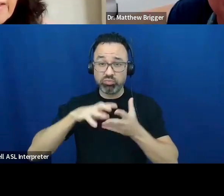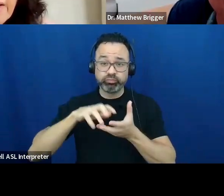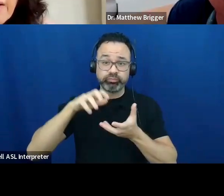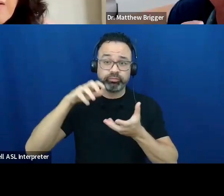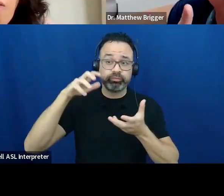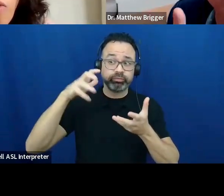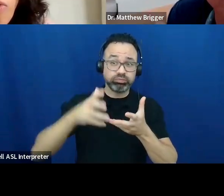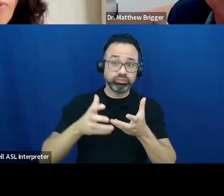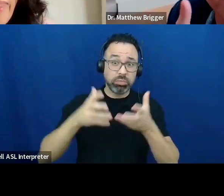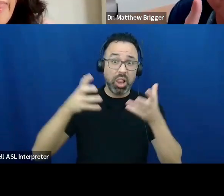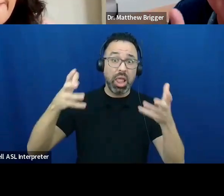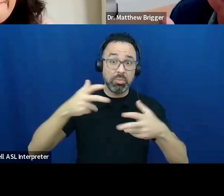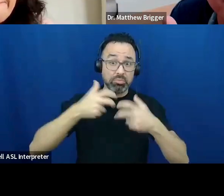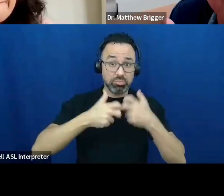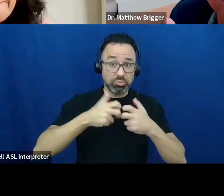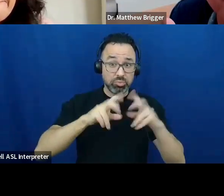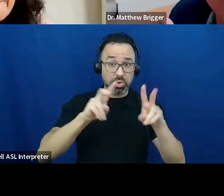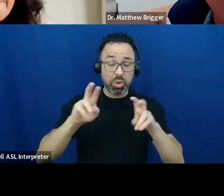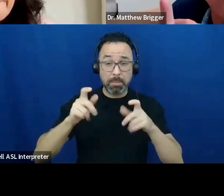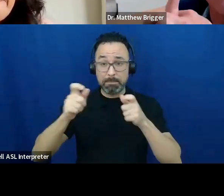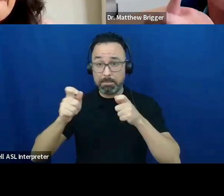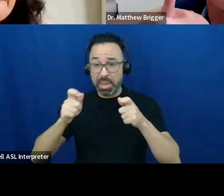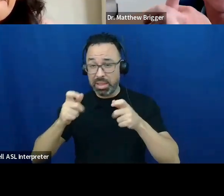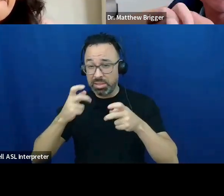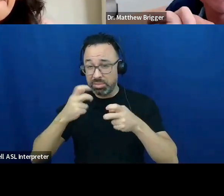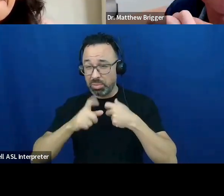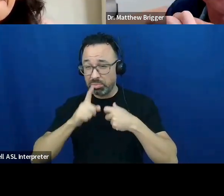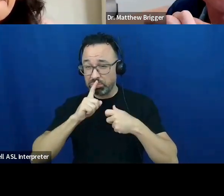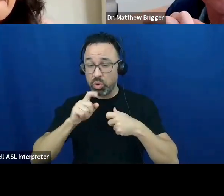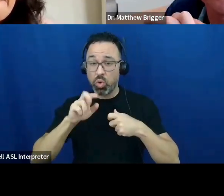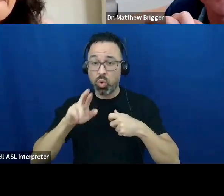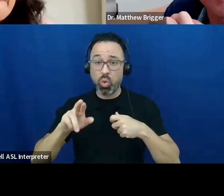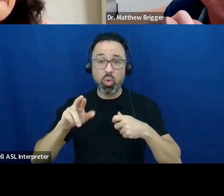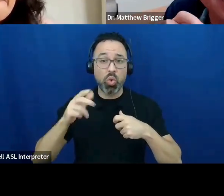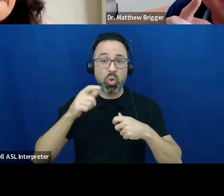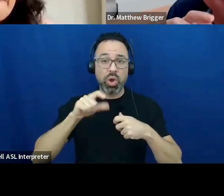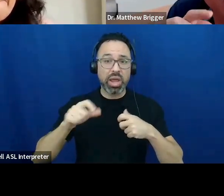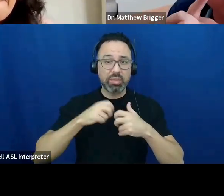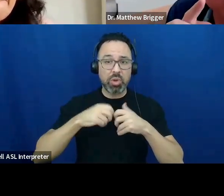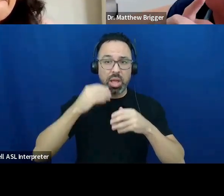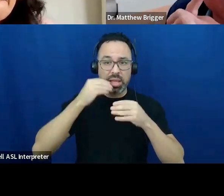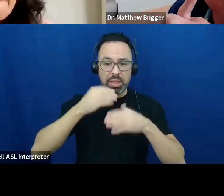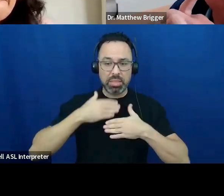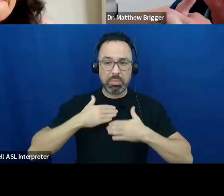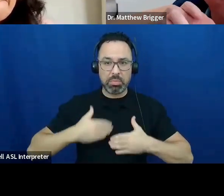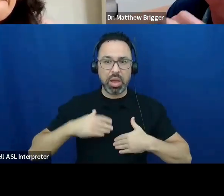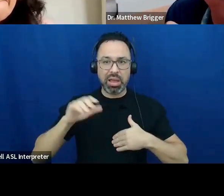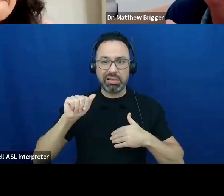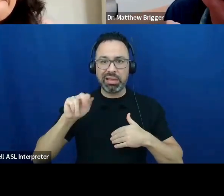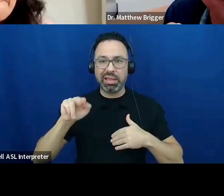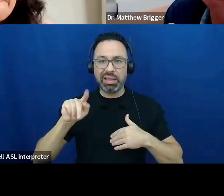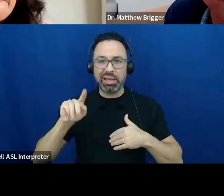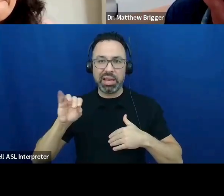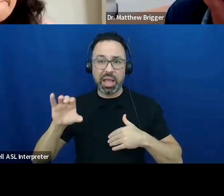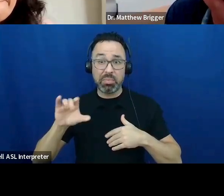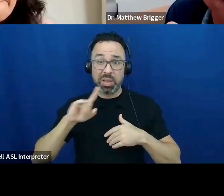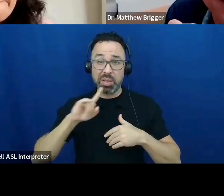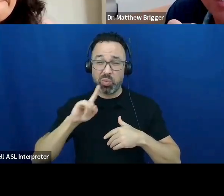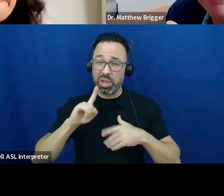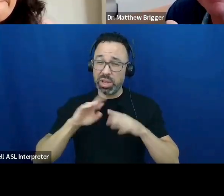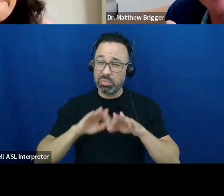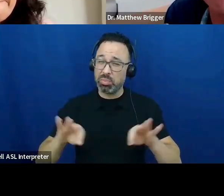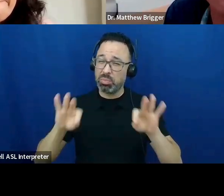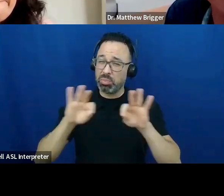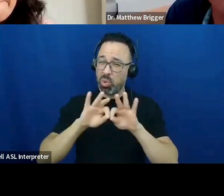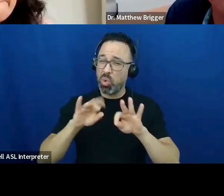of problem? Is it truly a secretion management problem? Or is there an anatomic issue? And I think that's a really, really important piece to pull out of